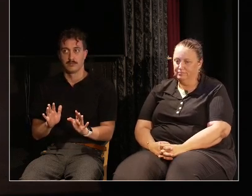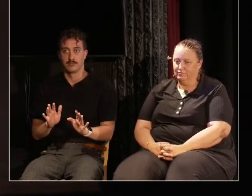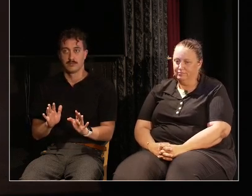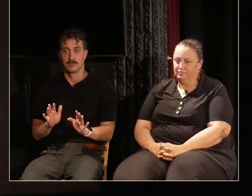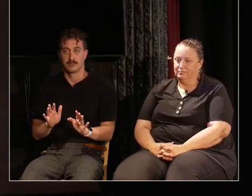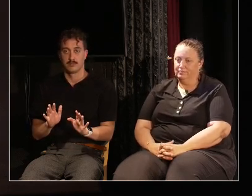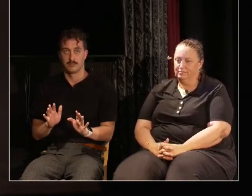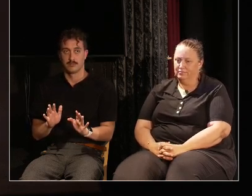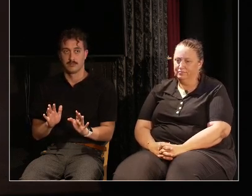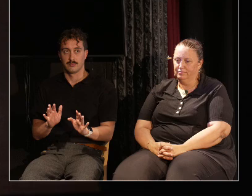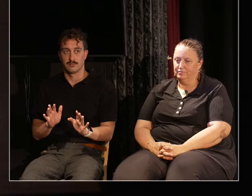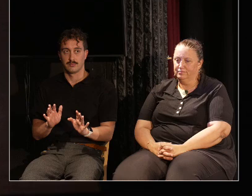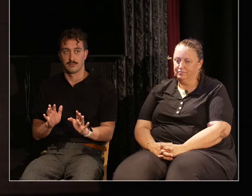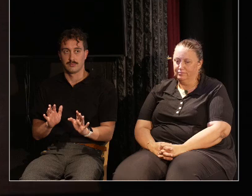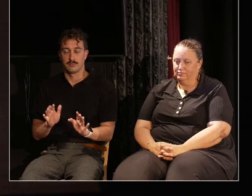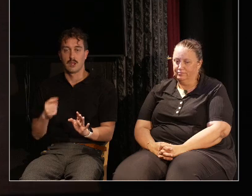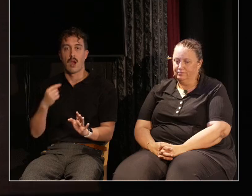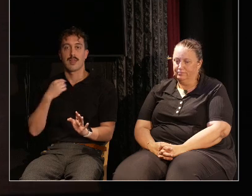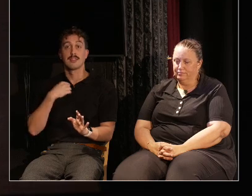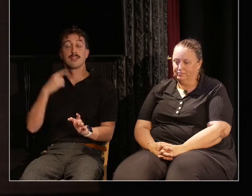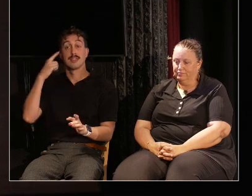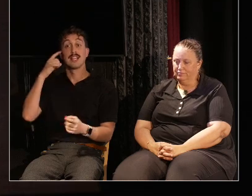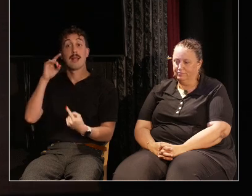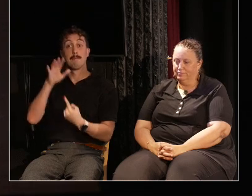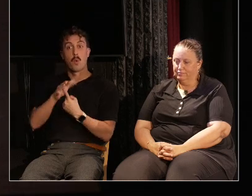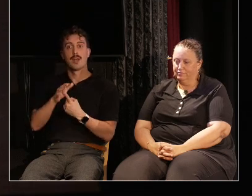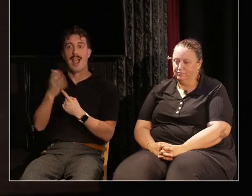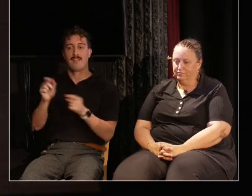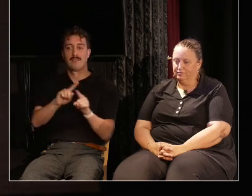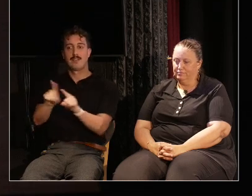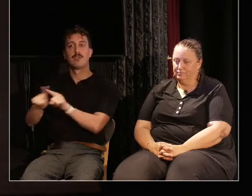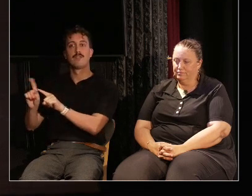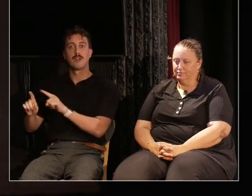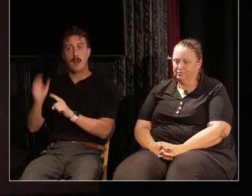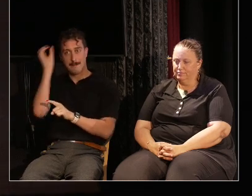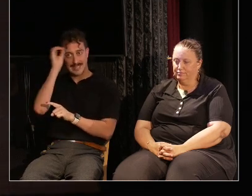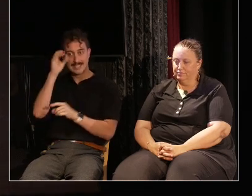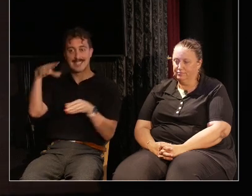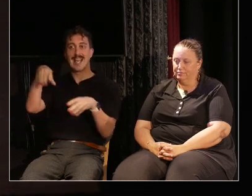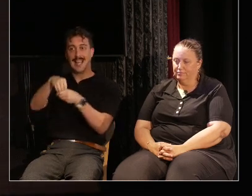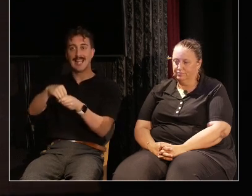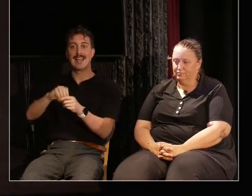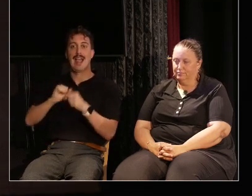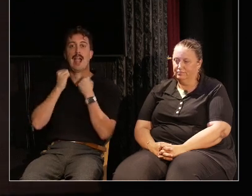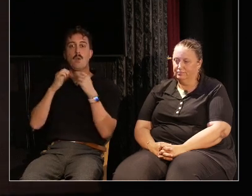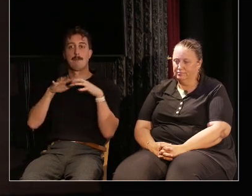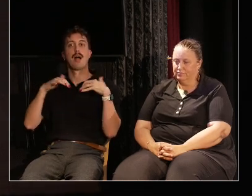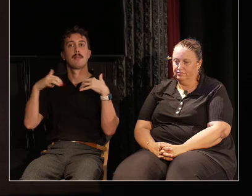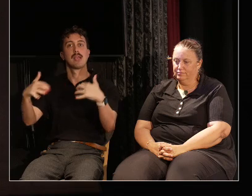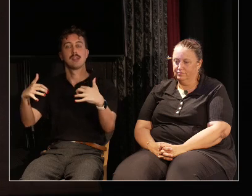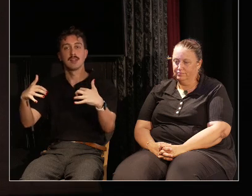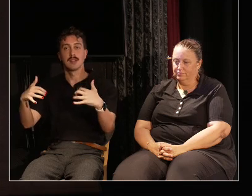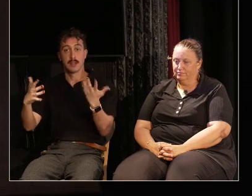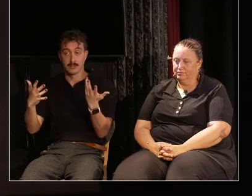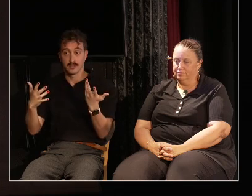I think this is part of why it's important to have different voices in Parliament, because sometimes there are issues where you do get,